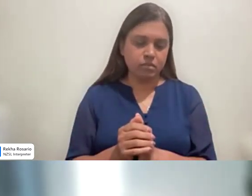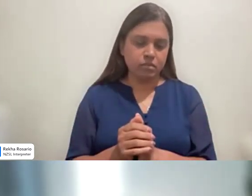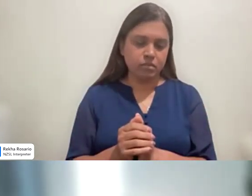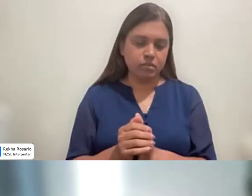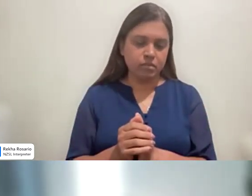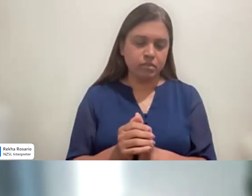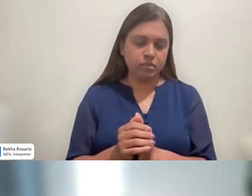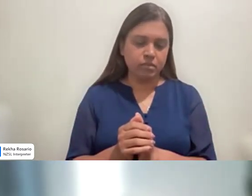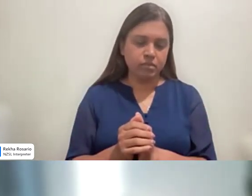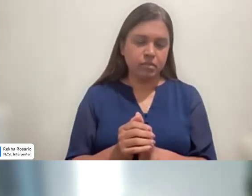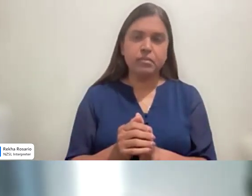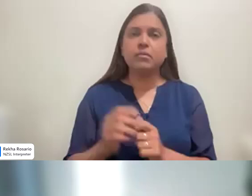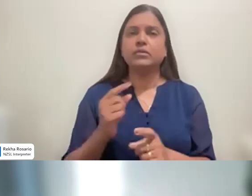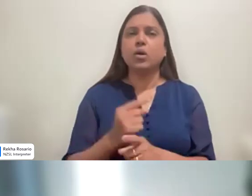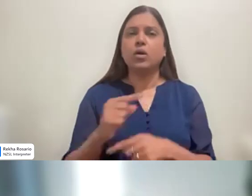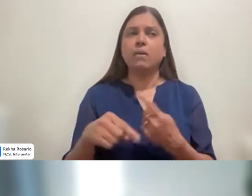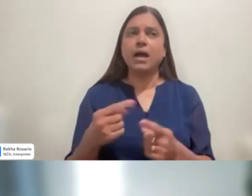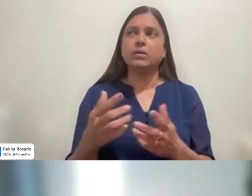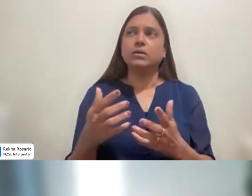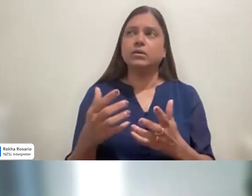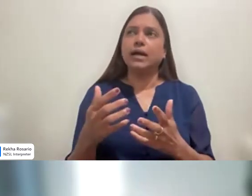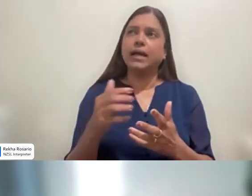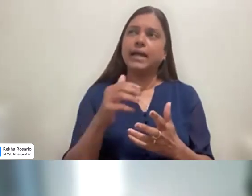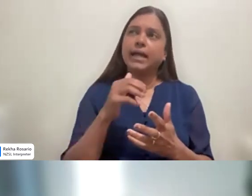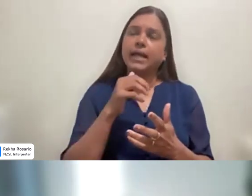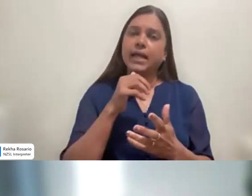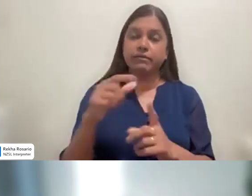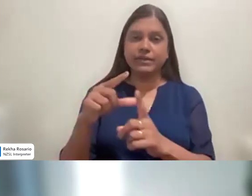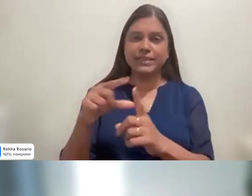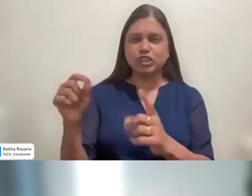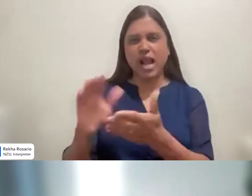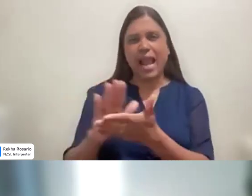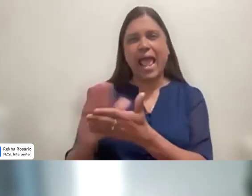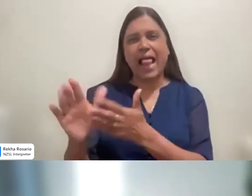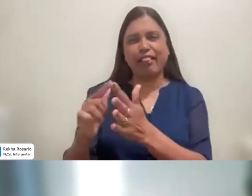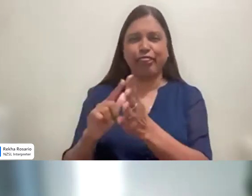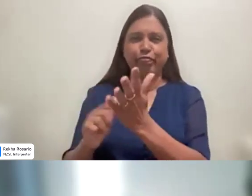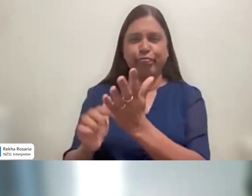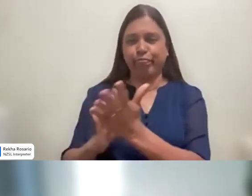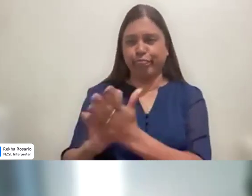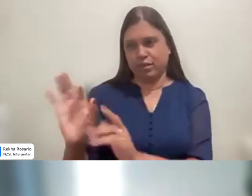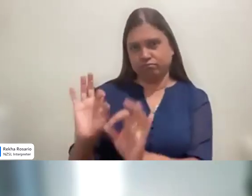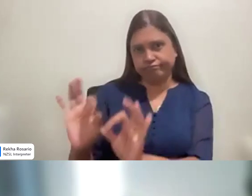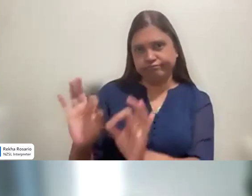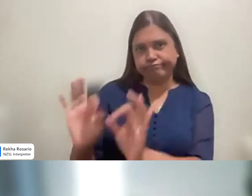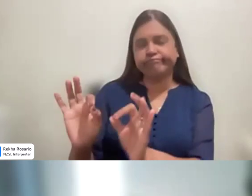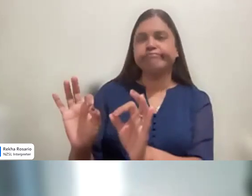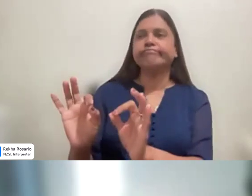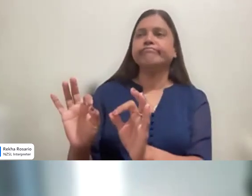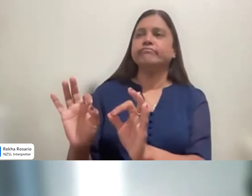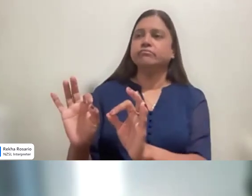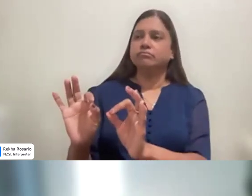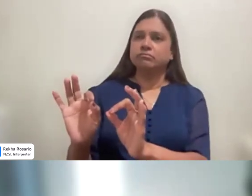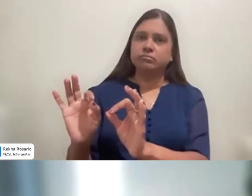how having an inclusive approach, considering people with different requirements and different